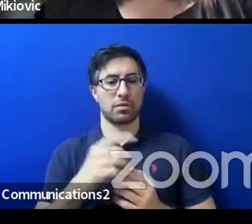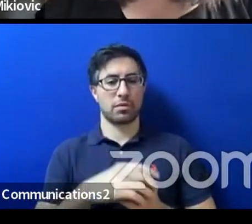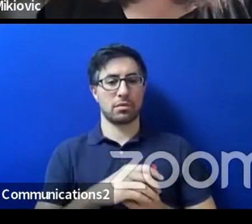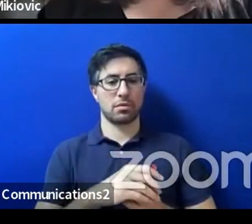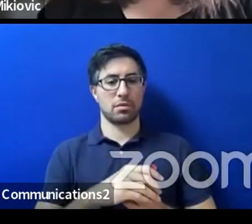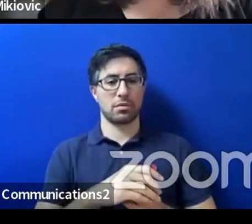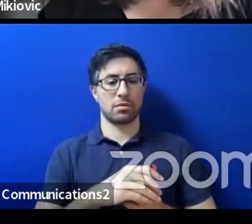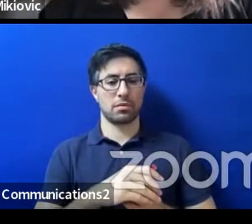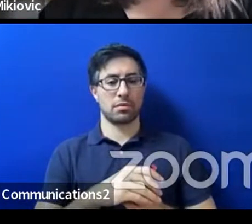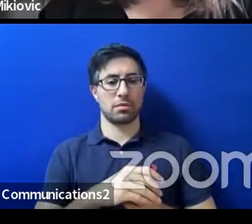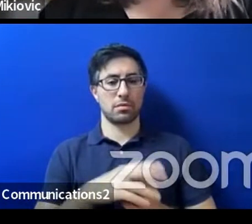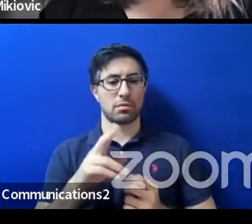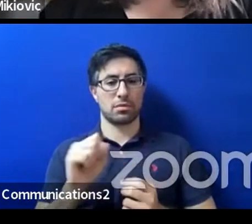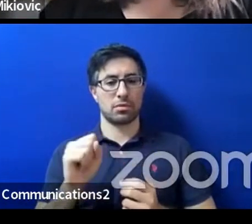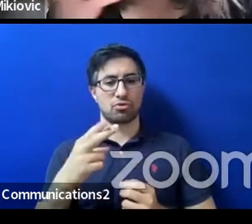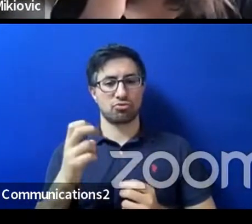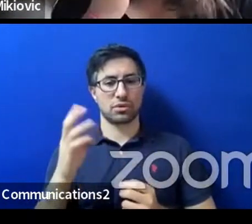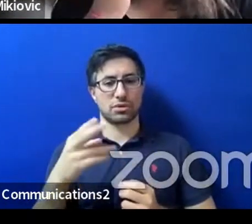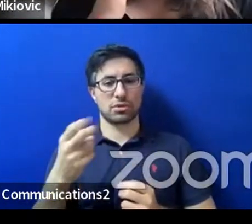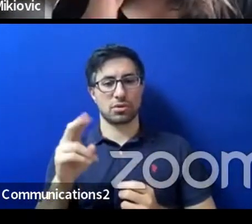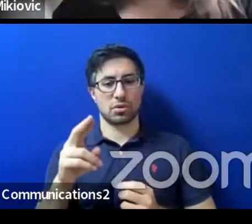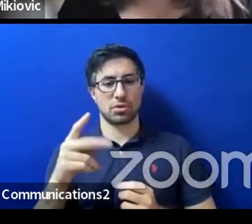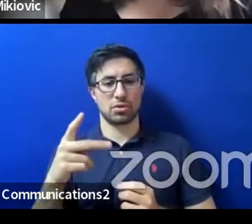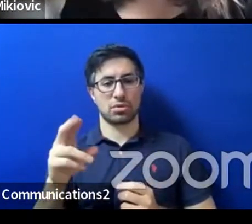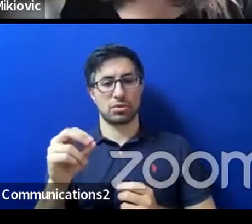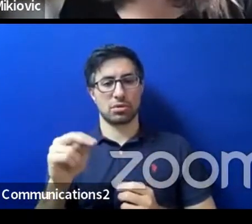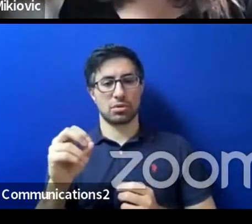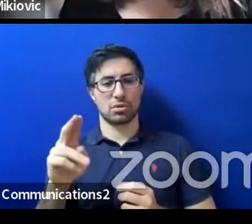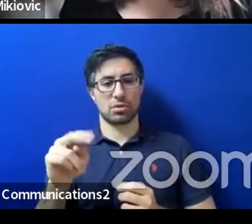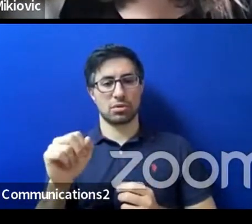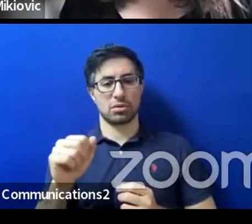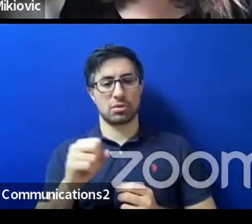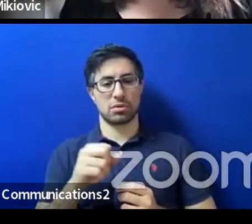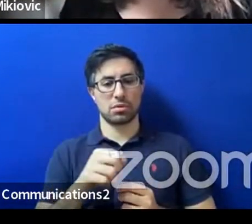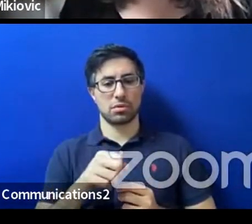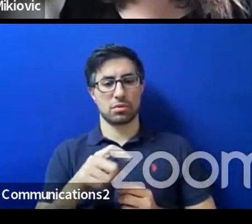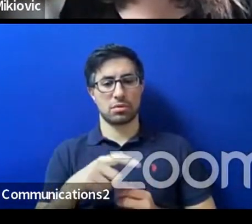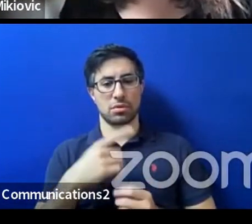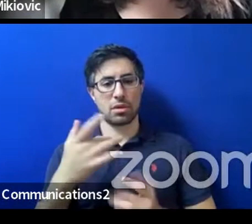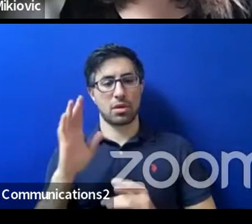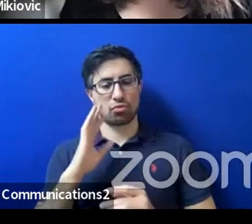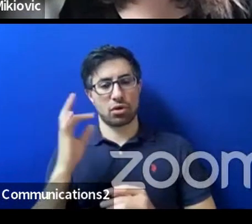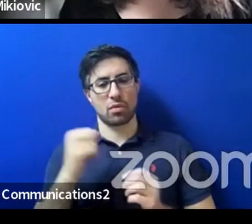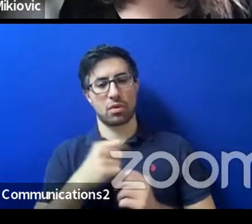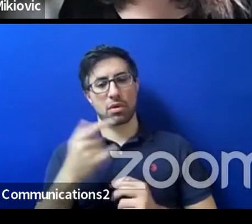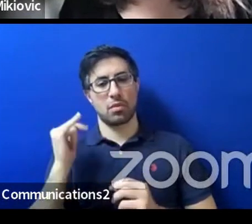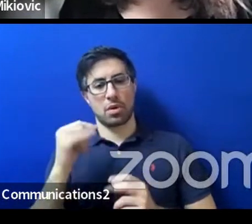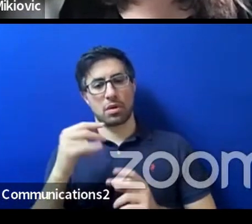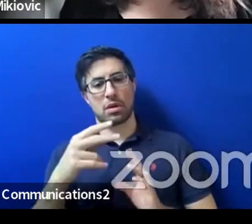I use she and her pronouns, and I have long light brown hair with some blonde